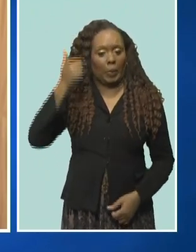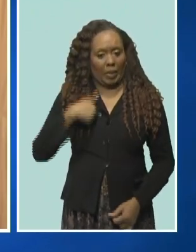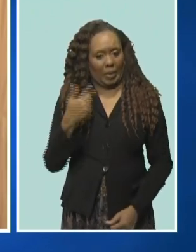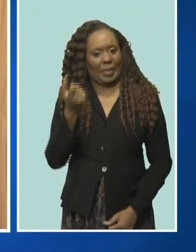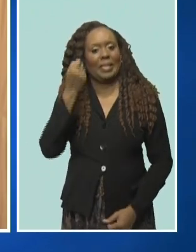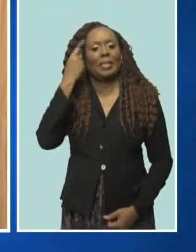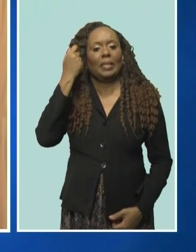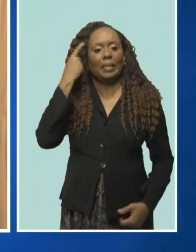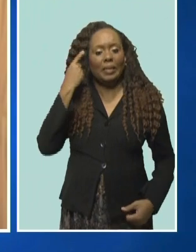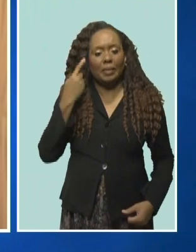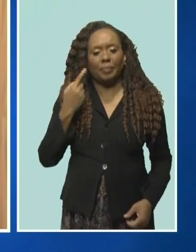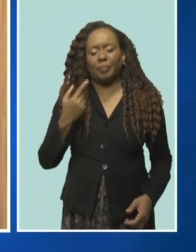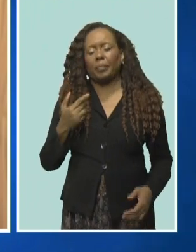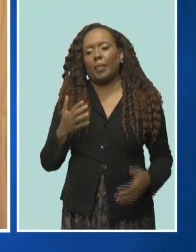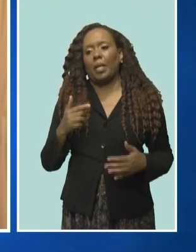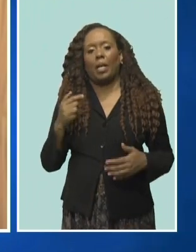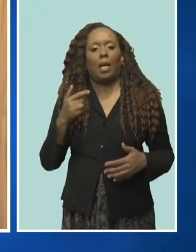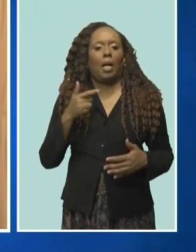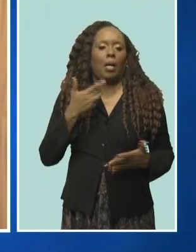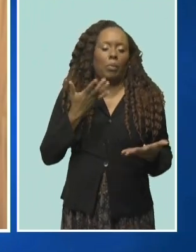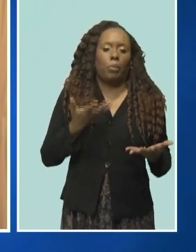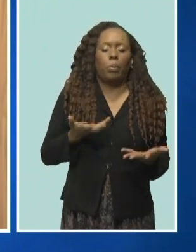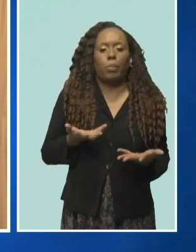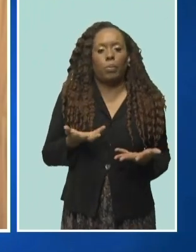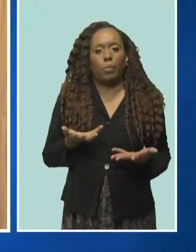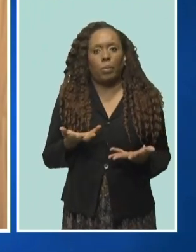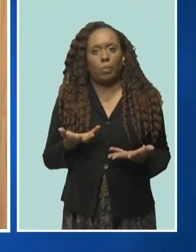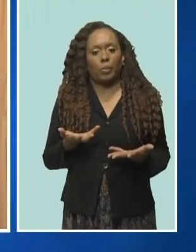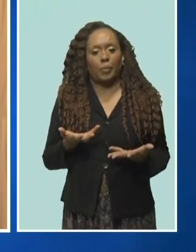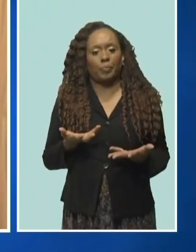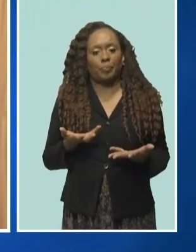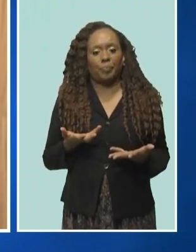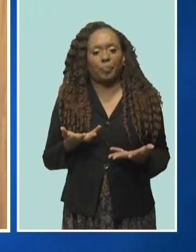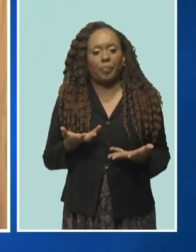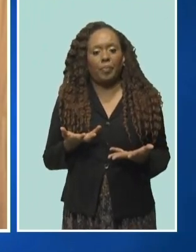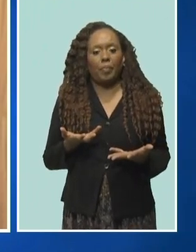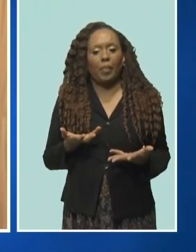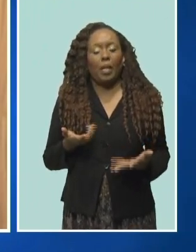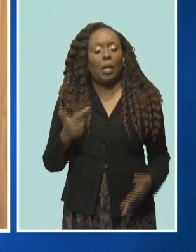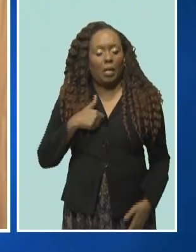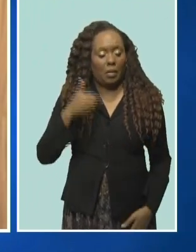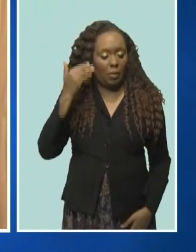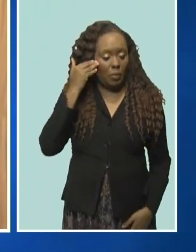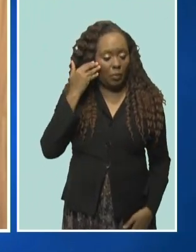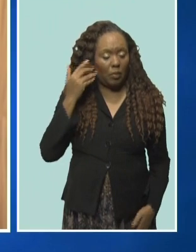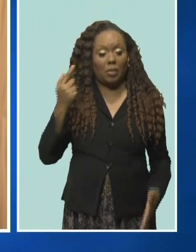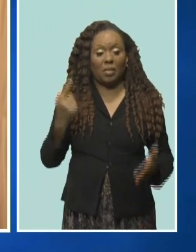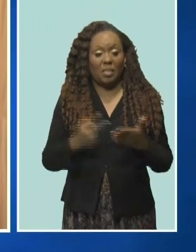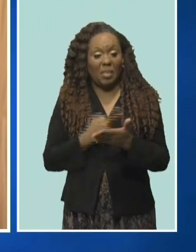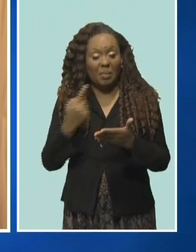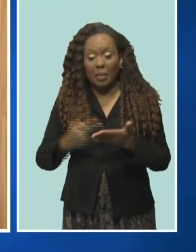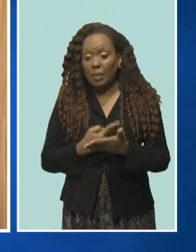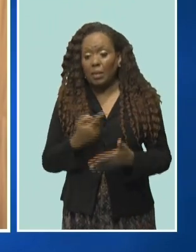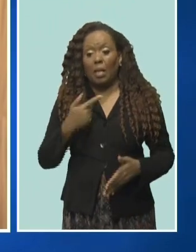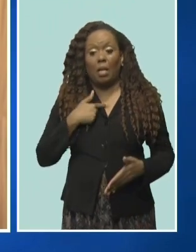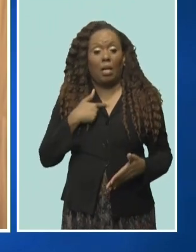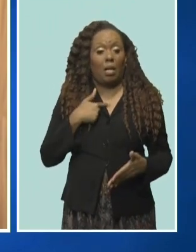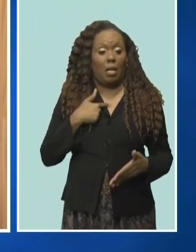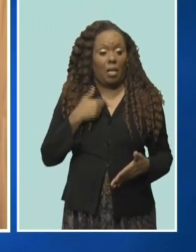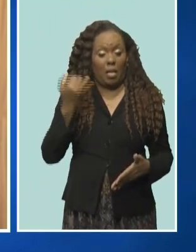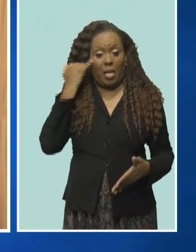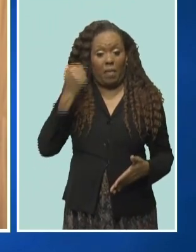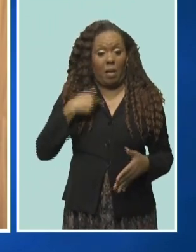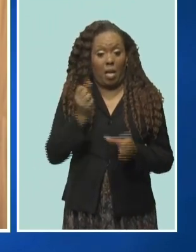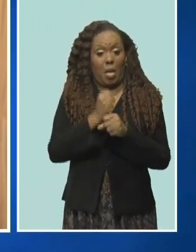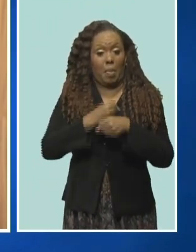equally to confess that I shall walk, even if it is me, just me, and my God alone. Because there are